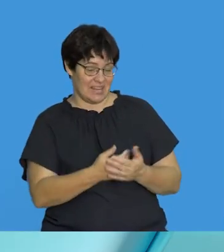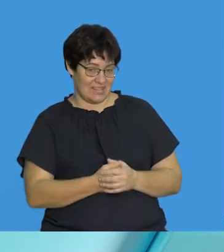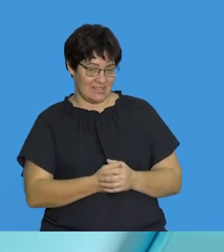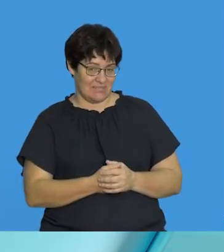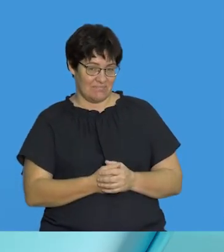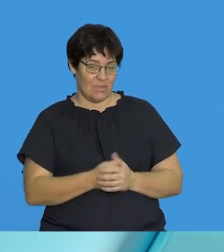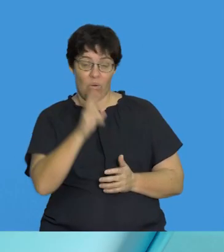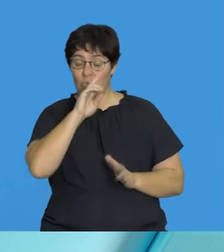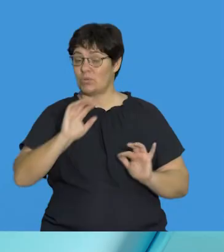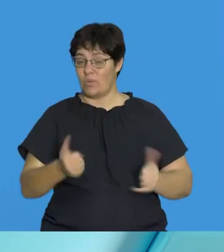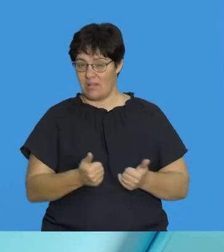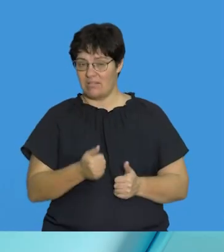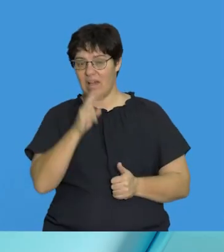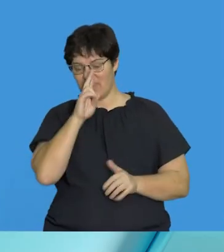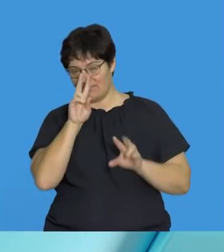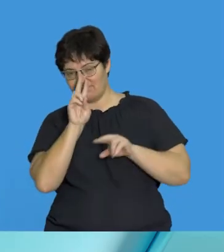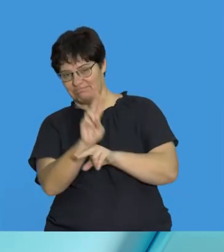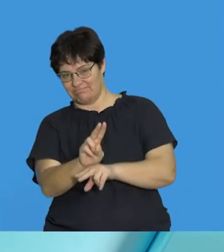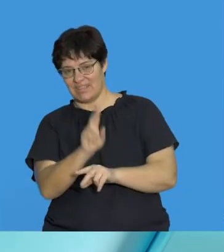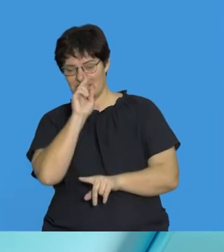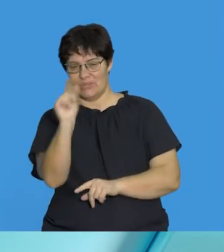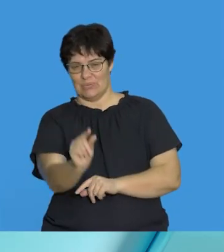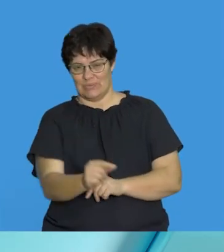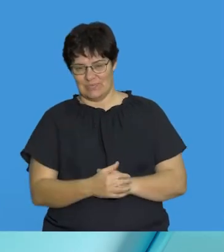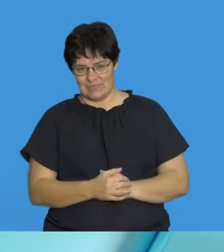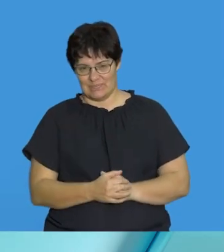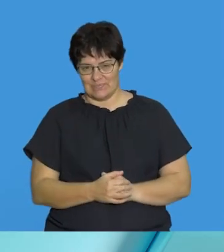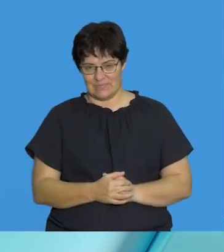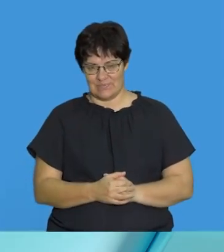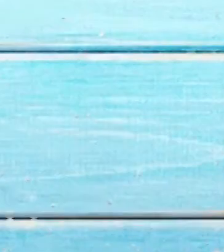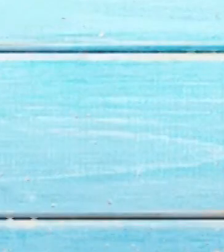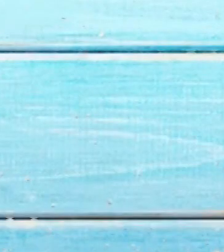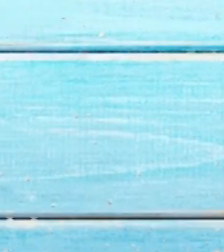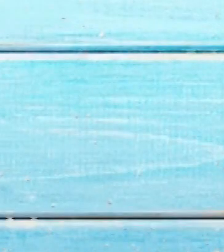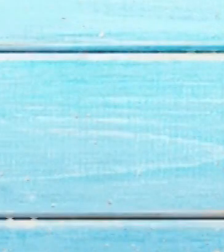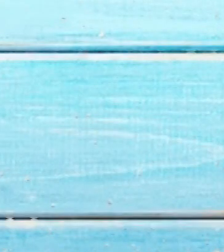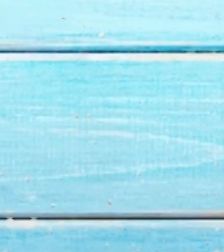questions that you can look at. I wish you well. Thank you for staying tuned. See you soon.